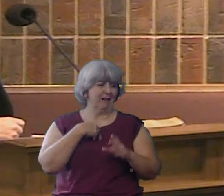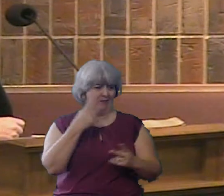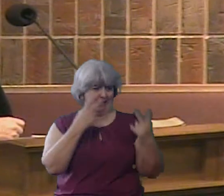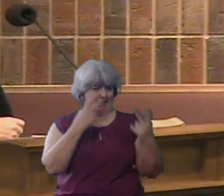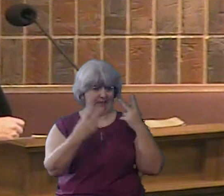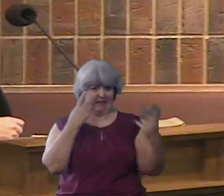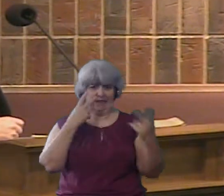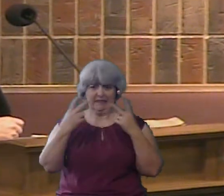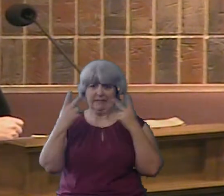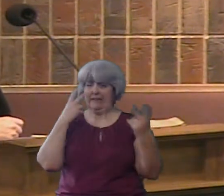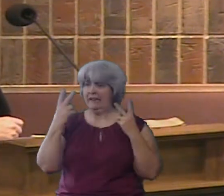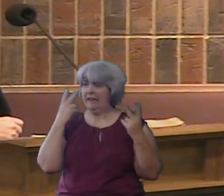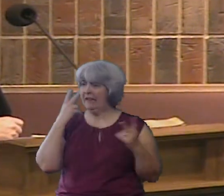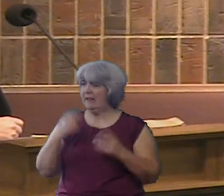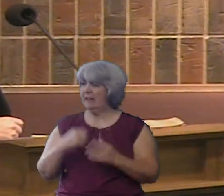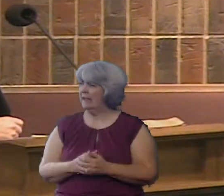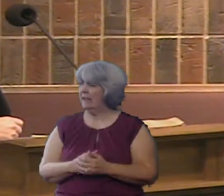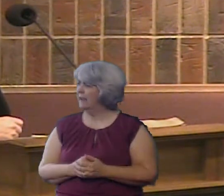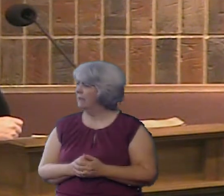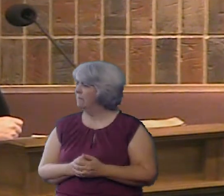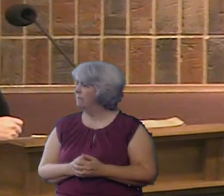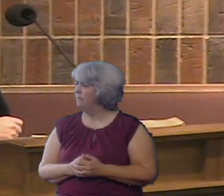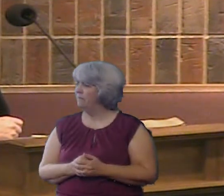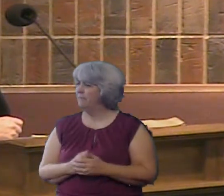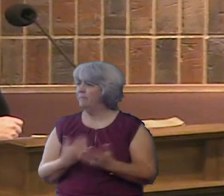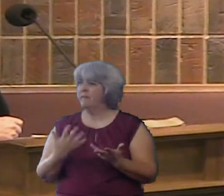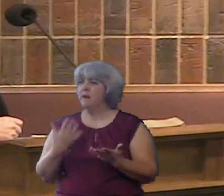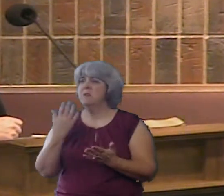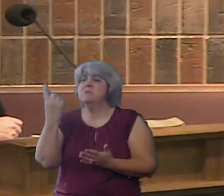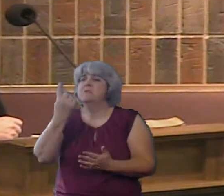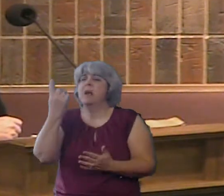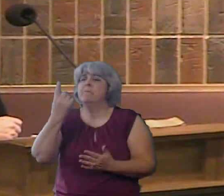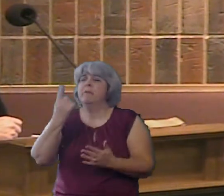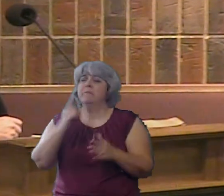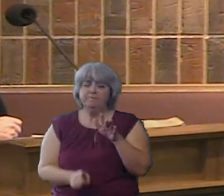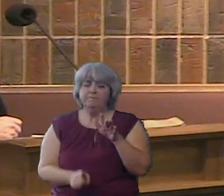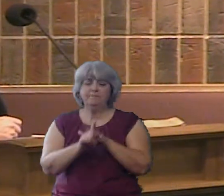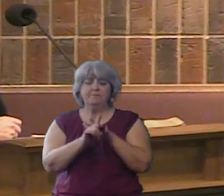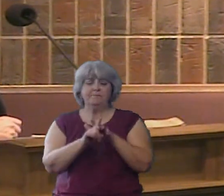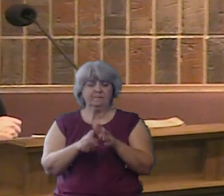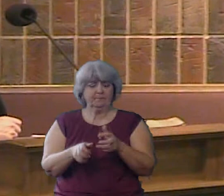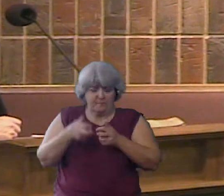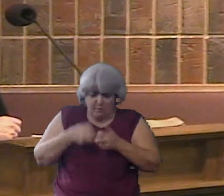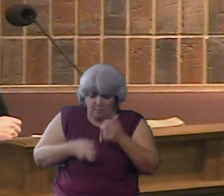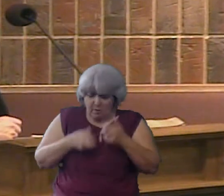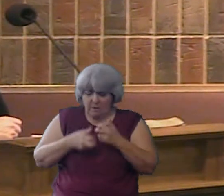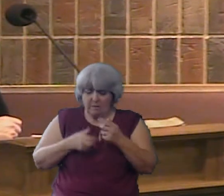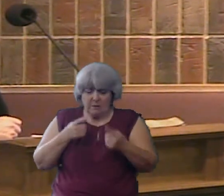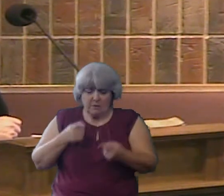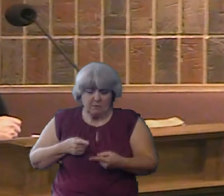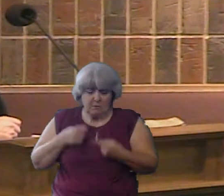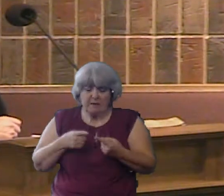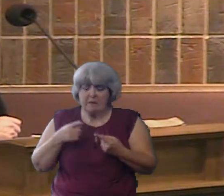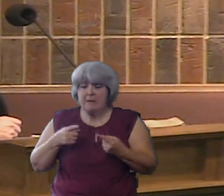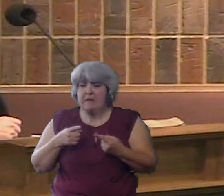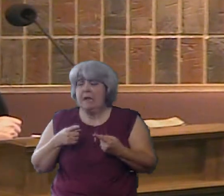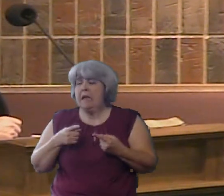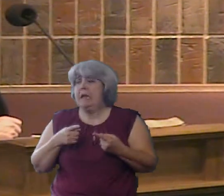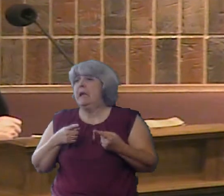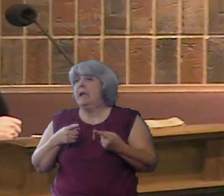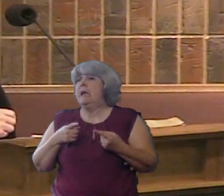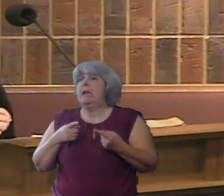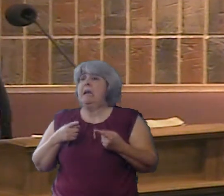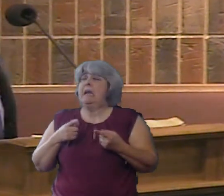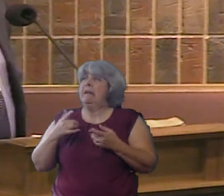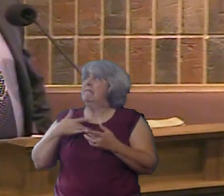who had found themselves in some struggle in life or a position where they simply lost touch with